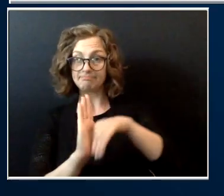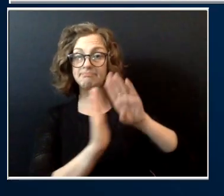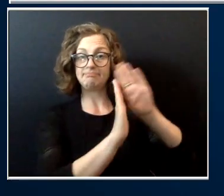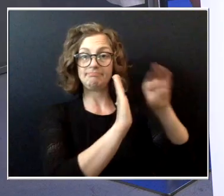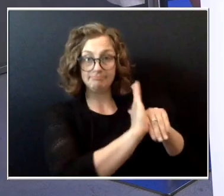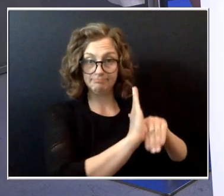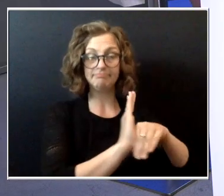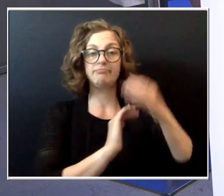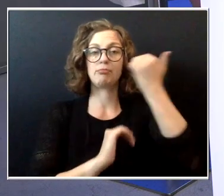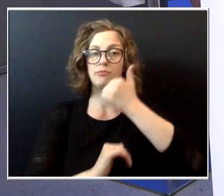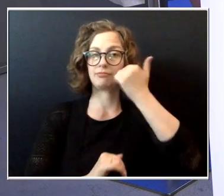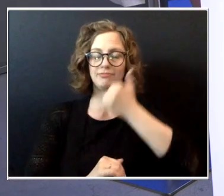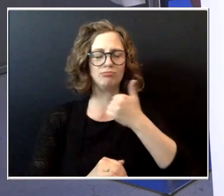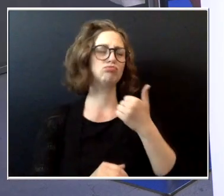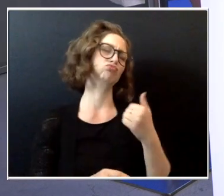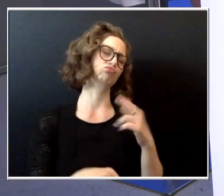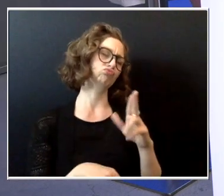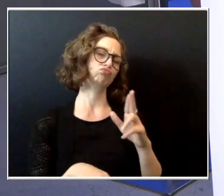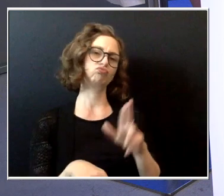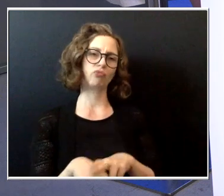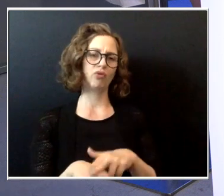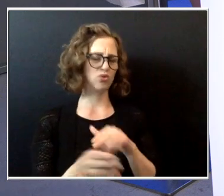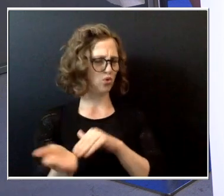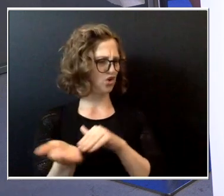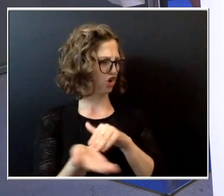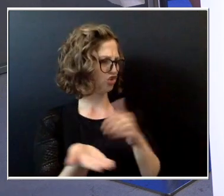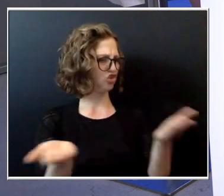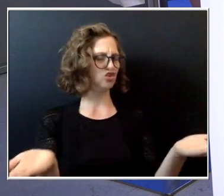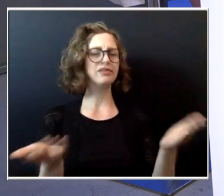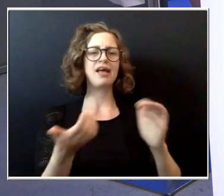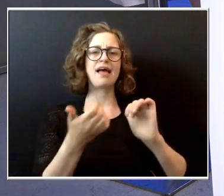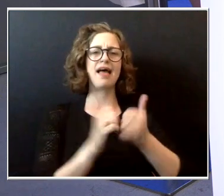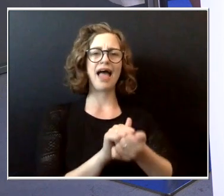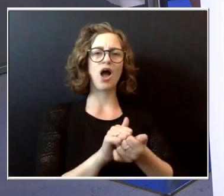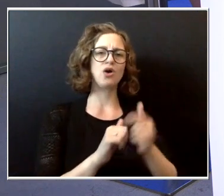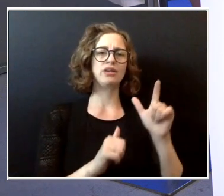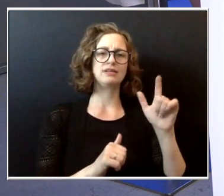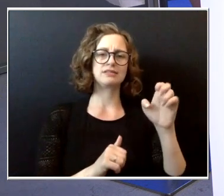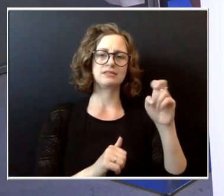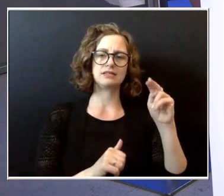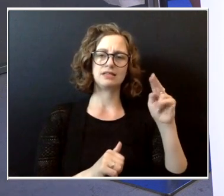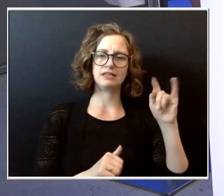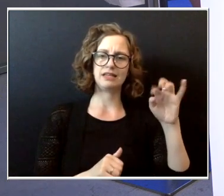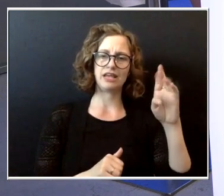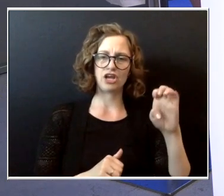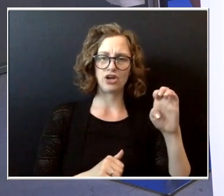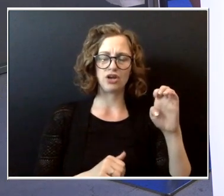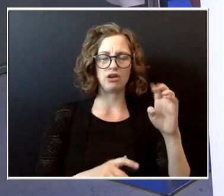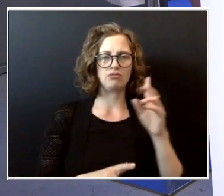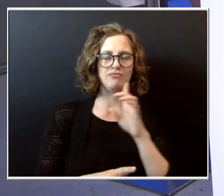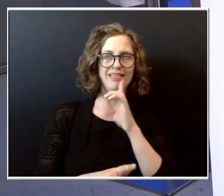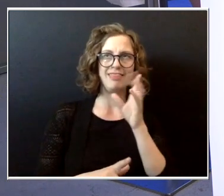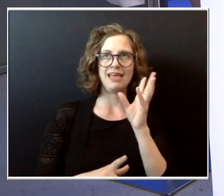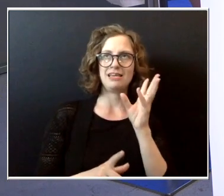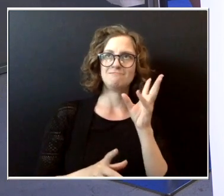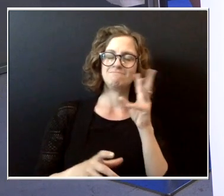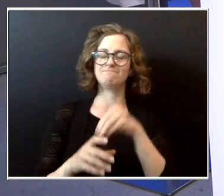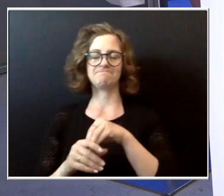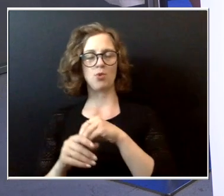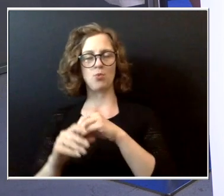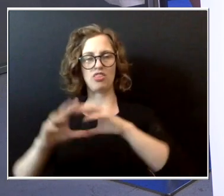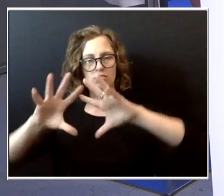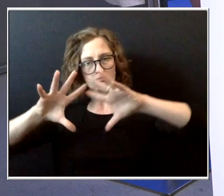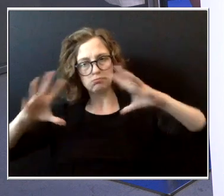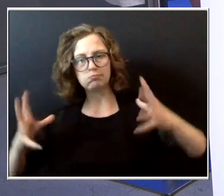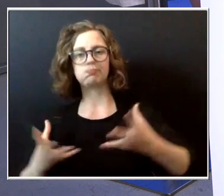Stecker, in the big picture, how does this Lenire device fit into the toolbox of tinnitus treatments? And I'm curious also to hear your experience, Dr. Mann, with the